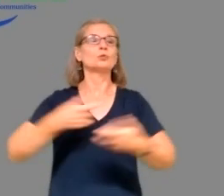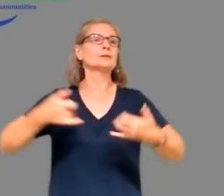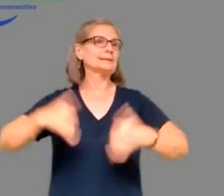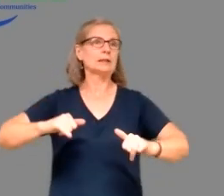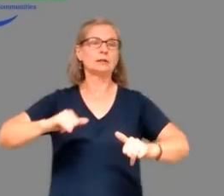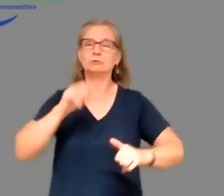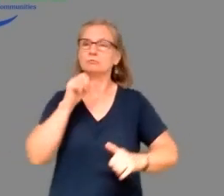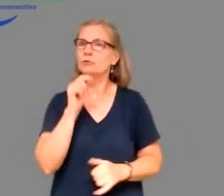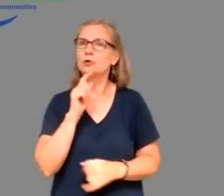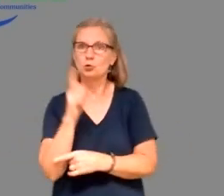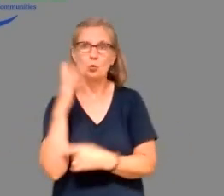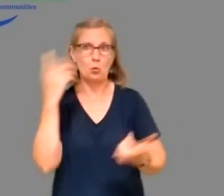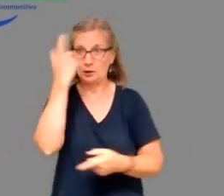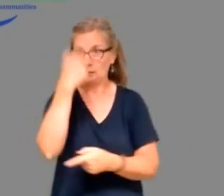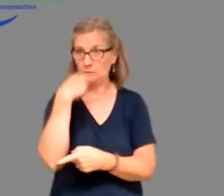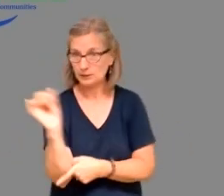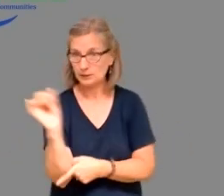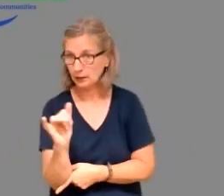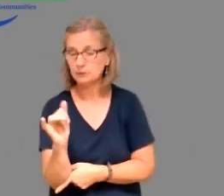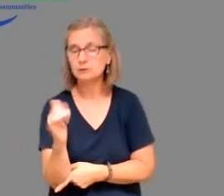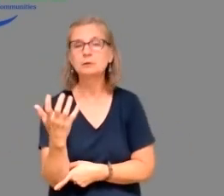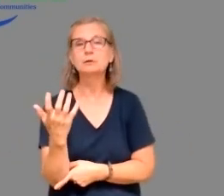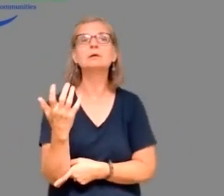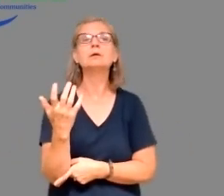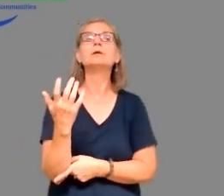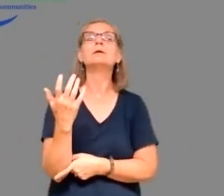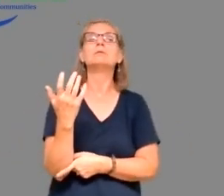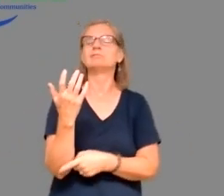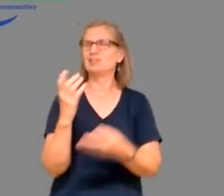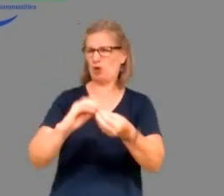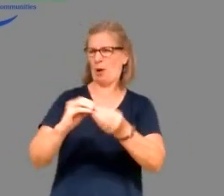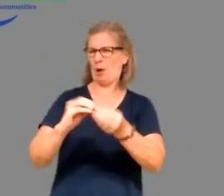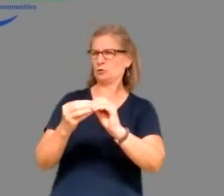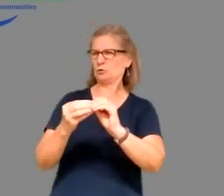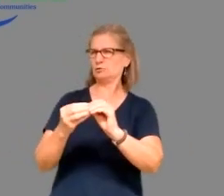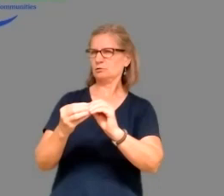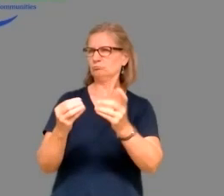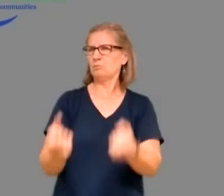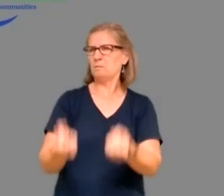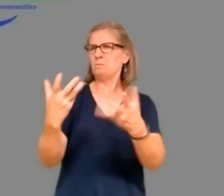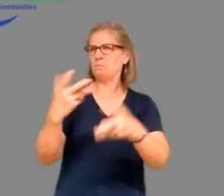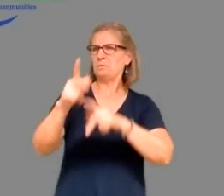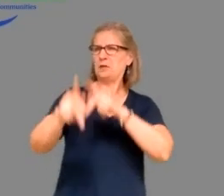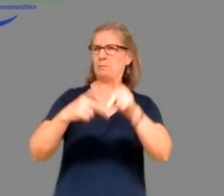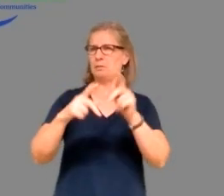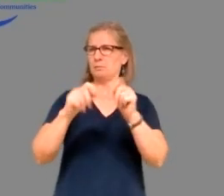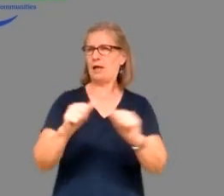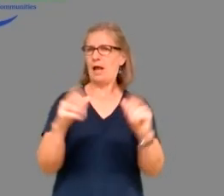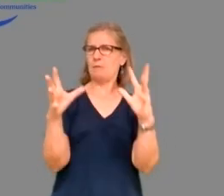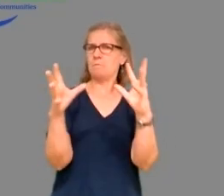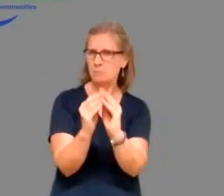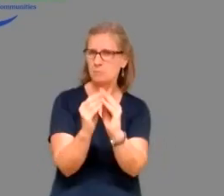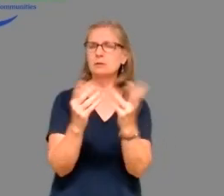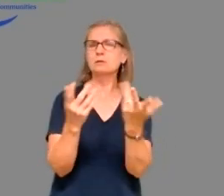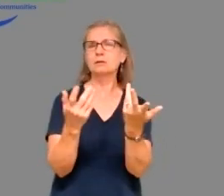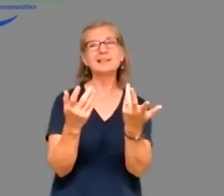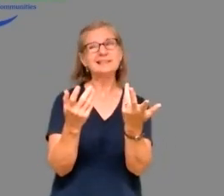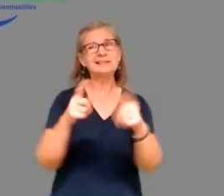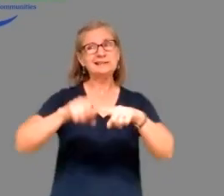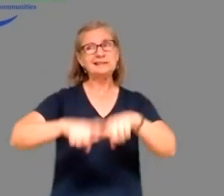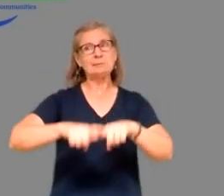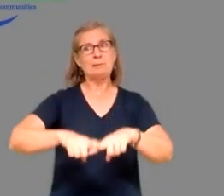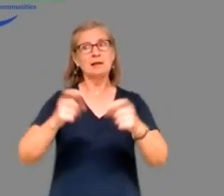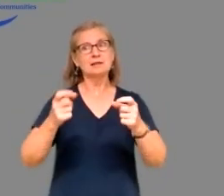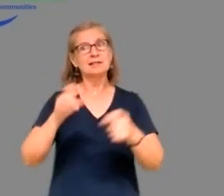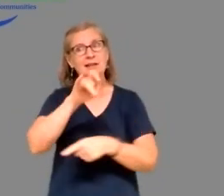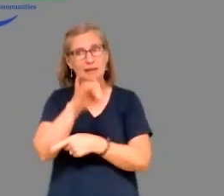setting that you could still manage to have social distancing in. I would imagine that if organizations like this are